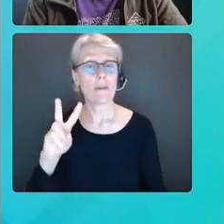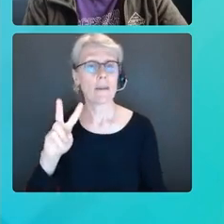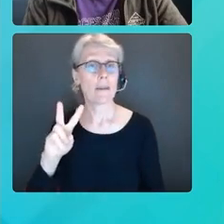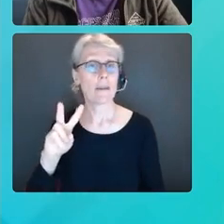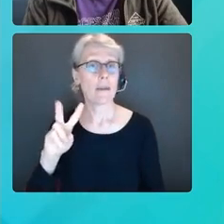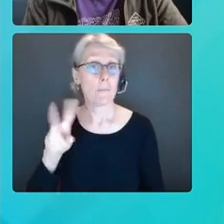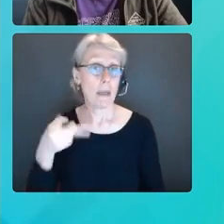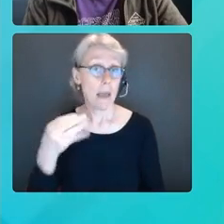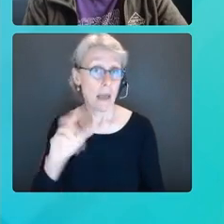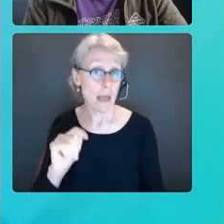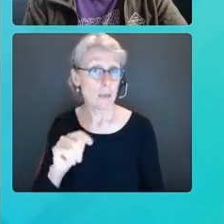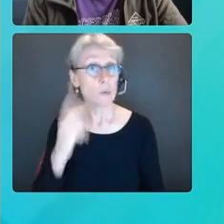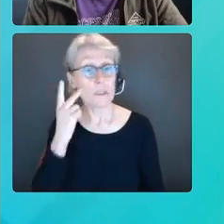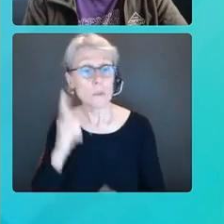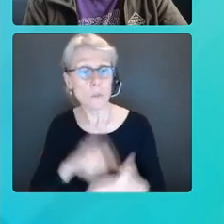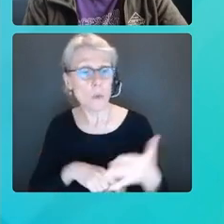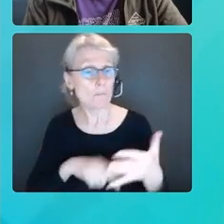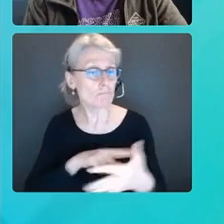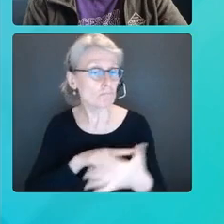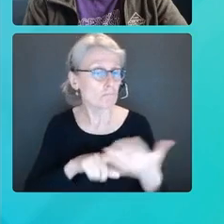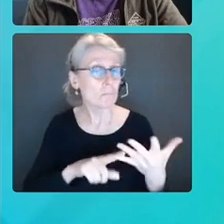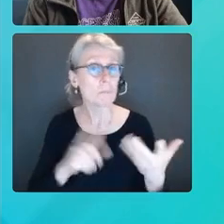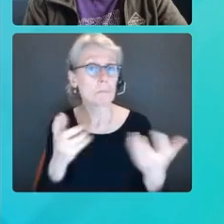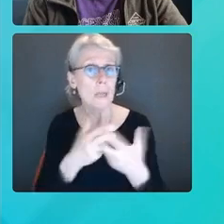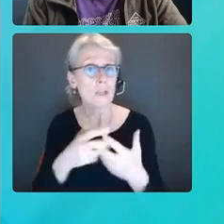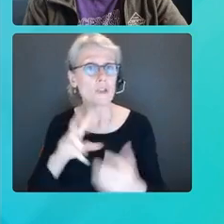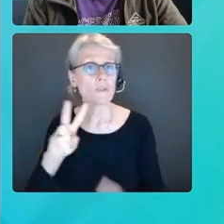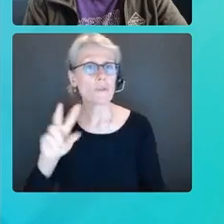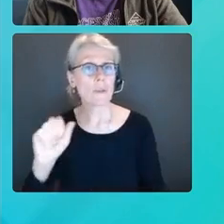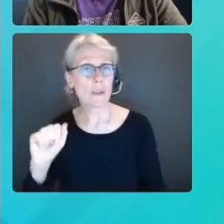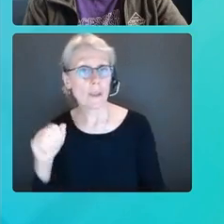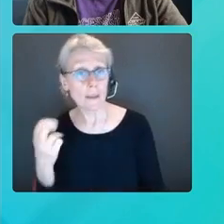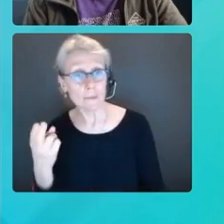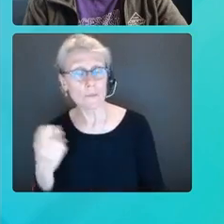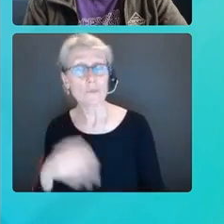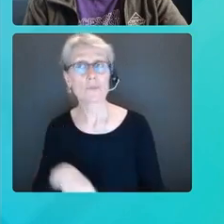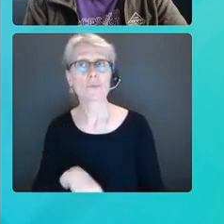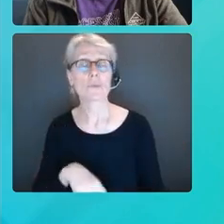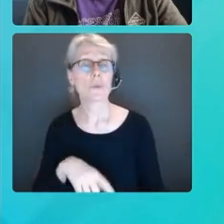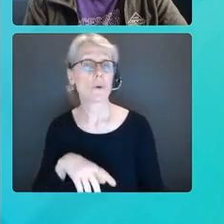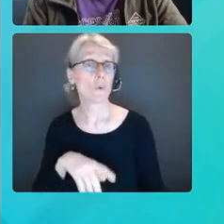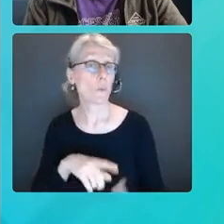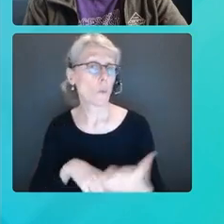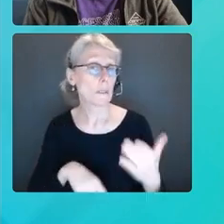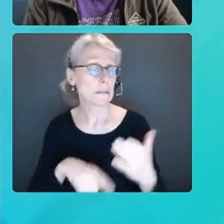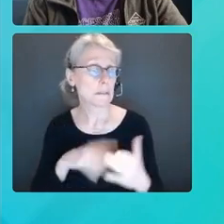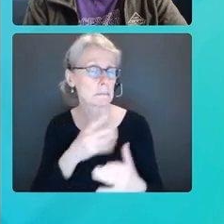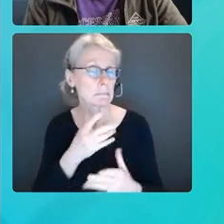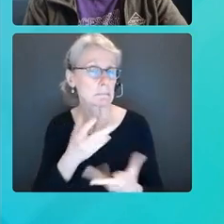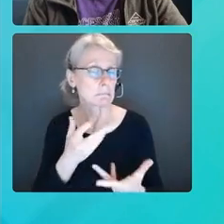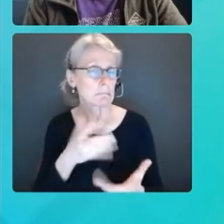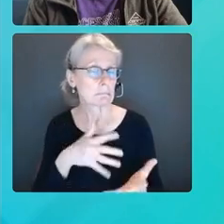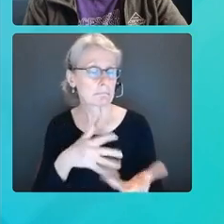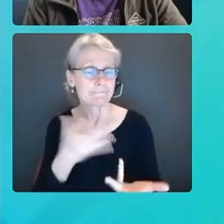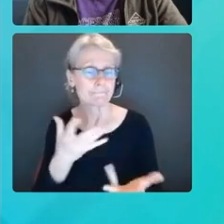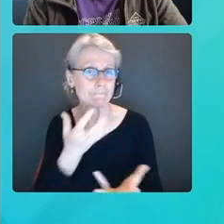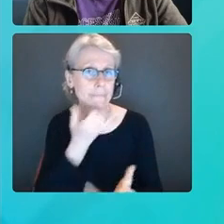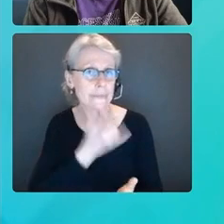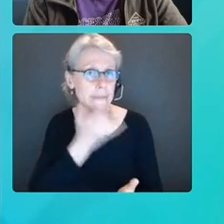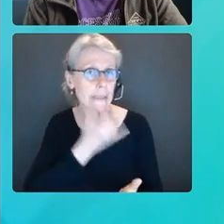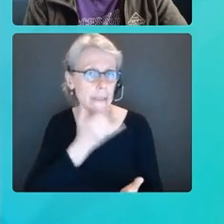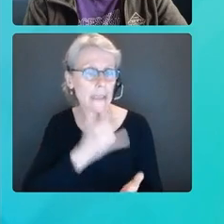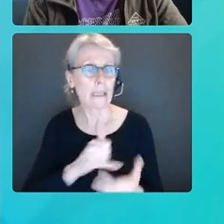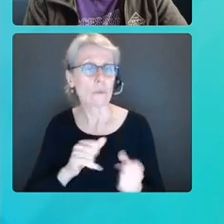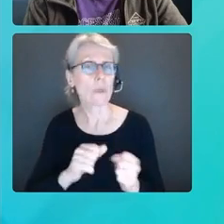what components are going to be compliant and what are some of the things that are maybe listed as defects, we can easily go through and provide that to you.